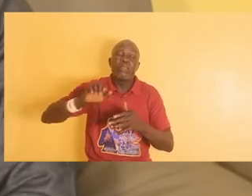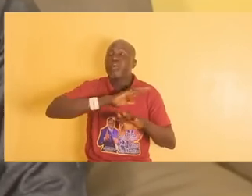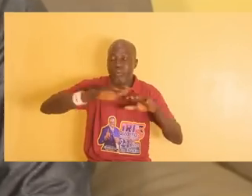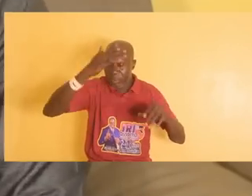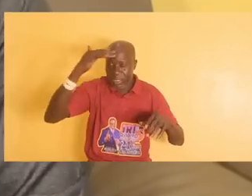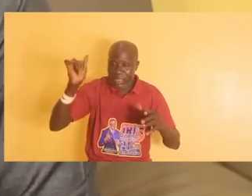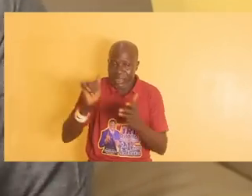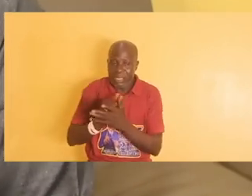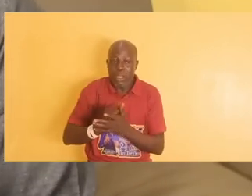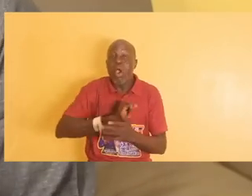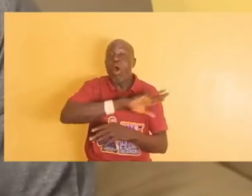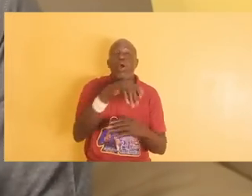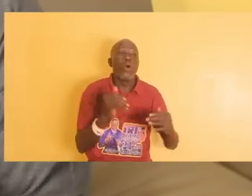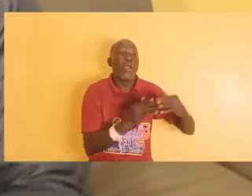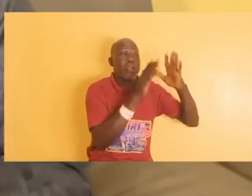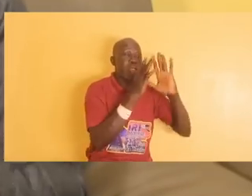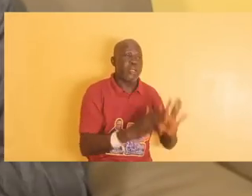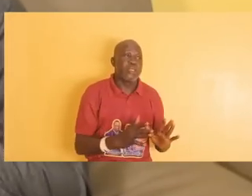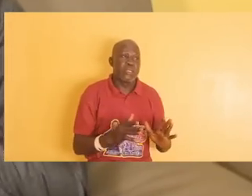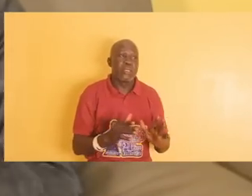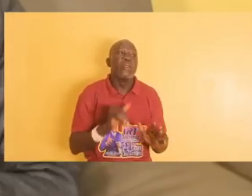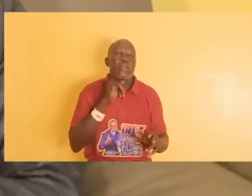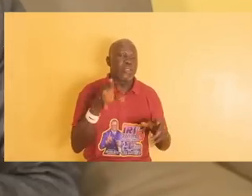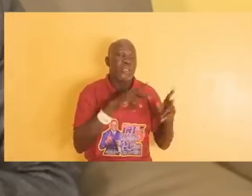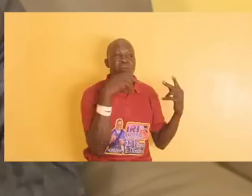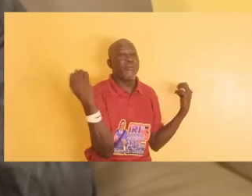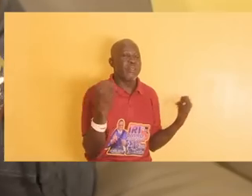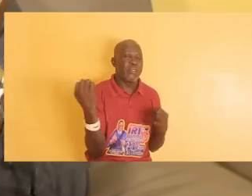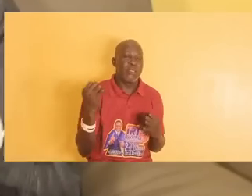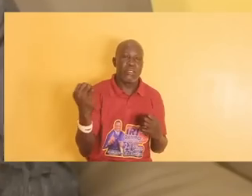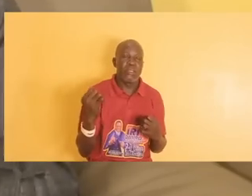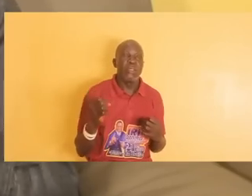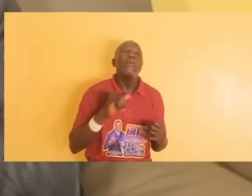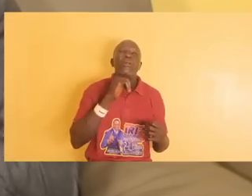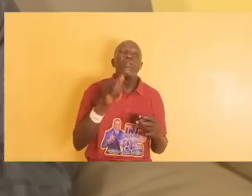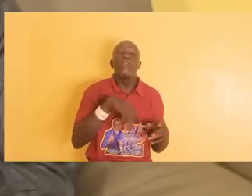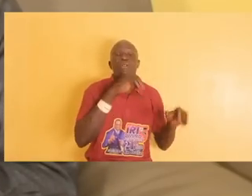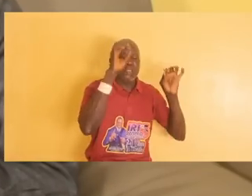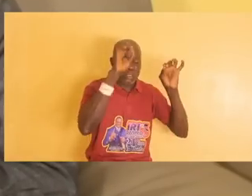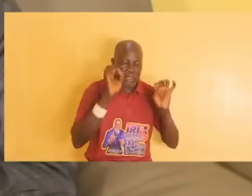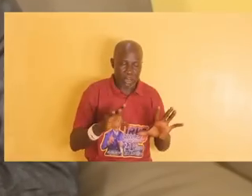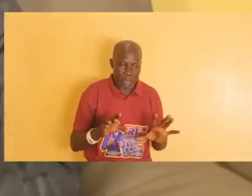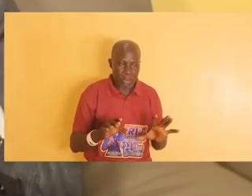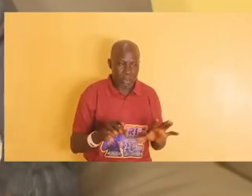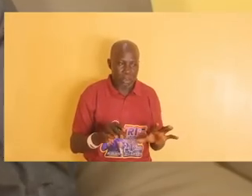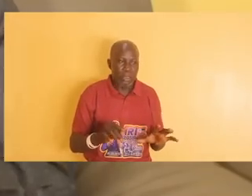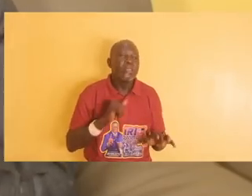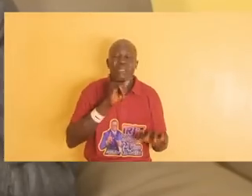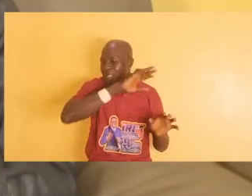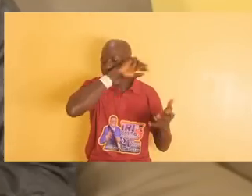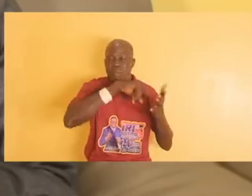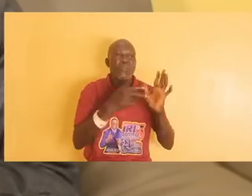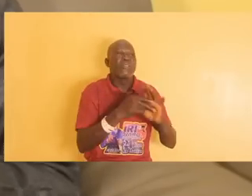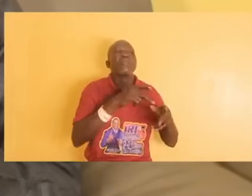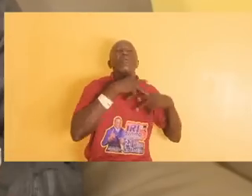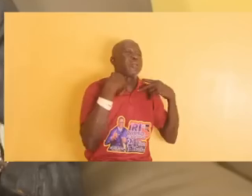Don't forget. Only a one lagba. He said the elders. These are evangelists. Not ajiriri. He said a one buko. Not teacher. One daru kwa one lufa.